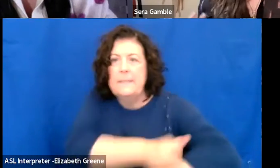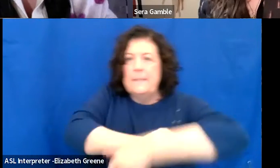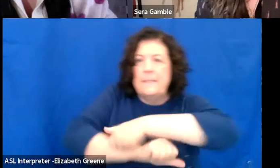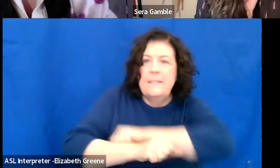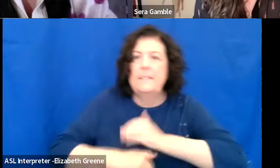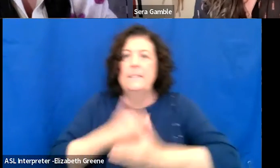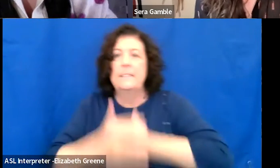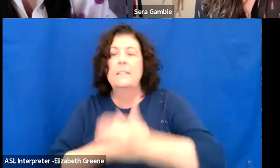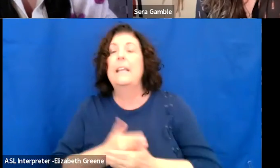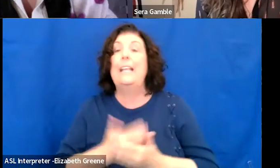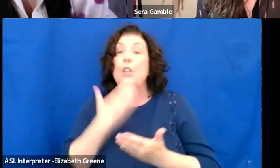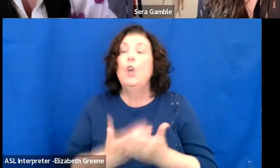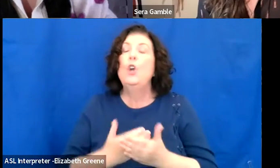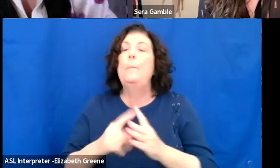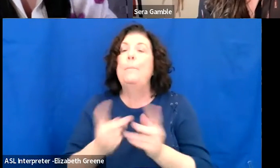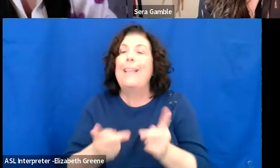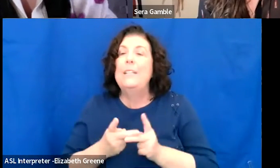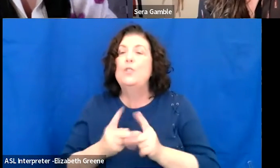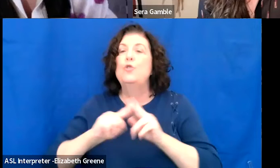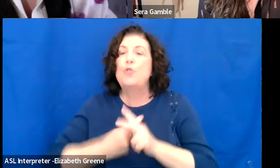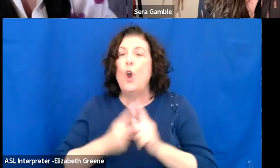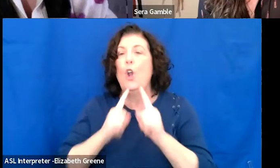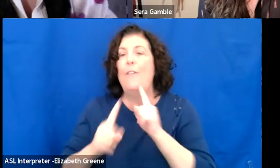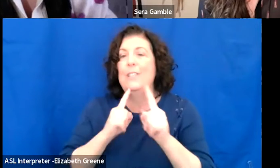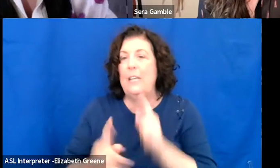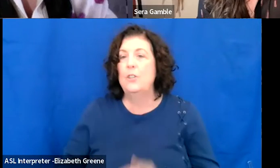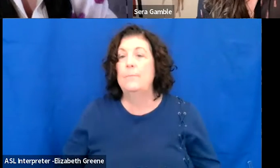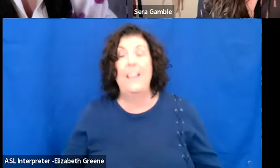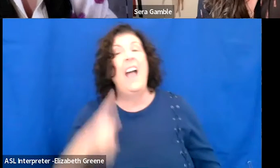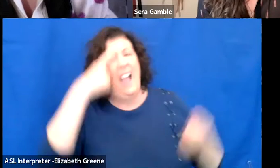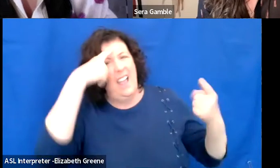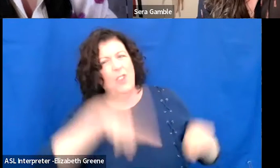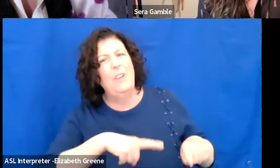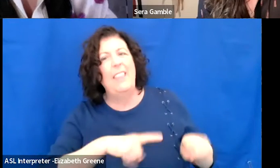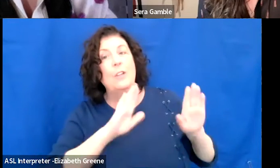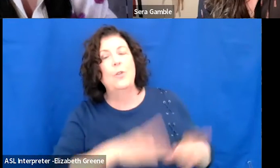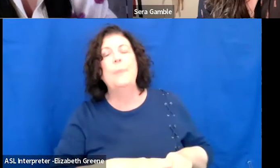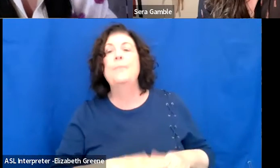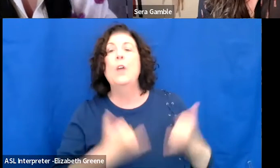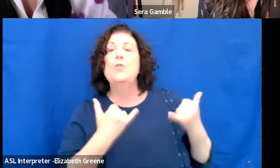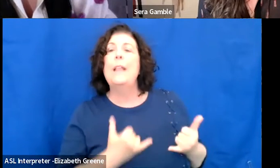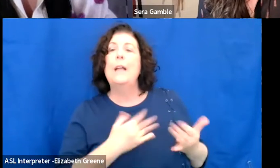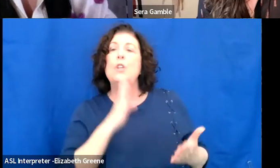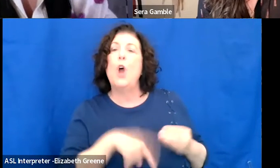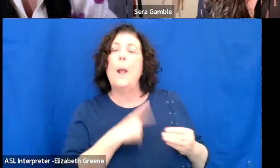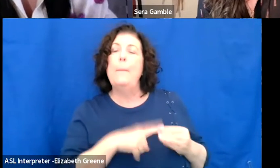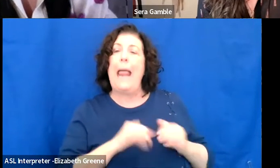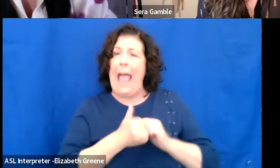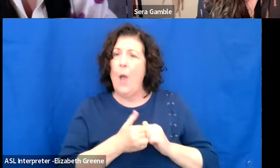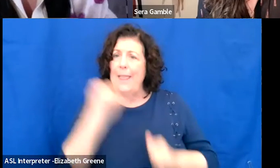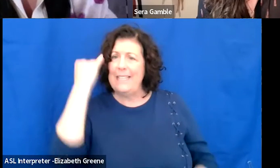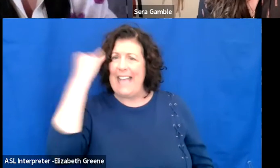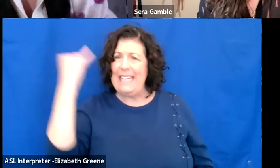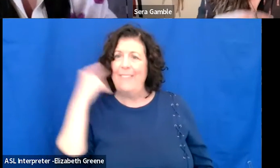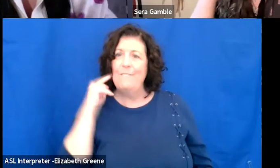it's a conversation starter, really. I think that's right. I think that's really great. Okay. So let's talk about how did this idea for